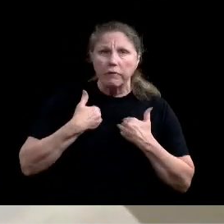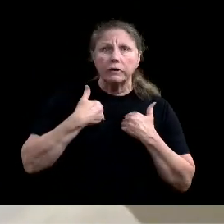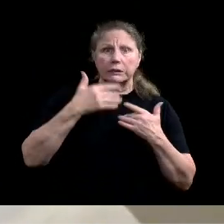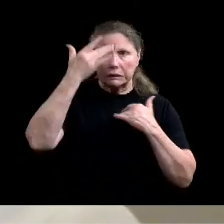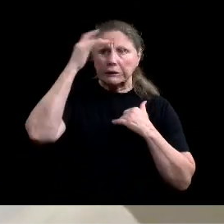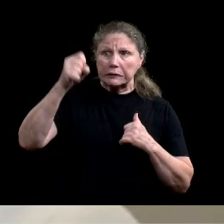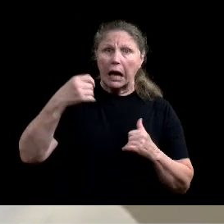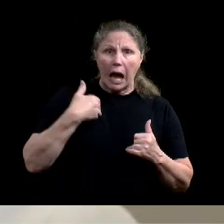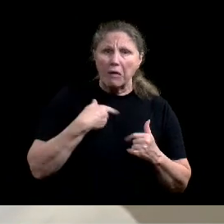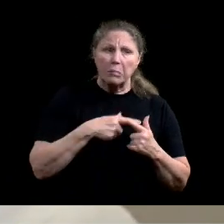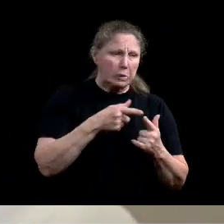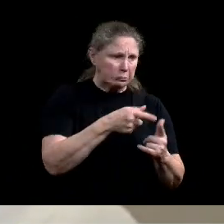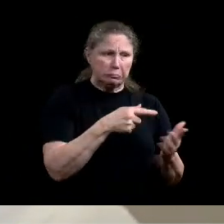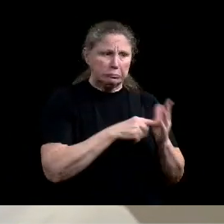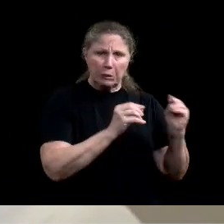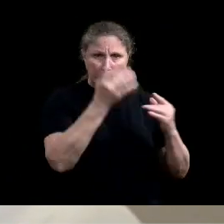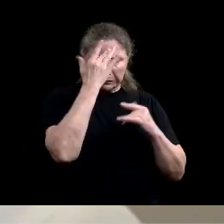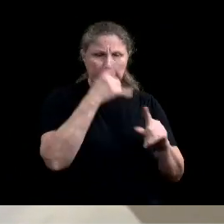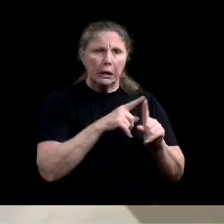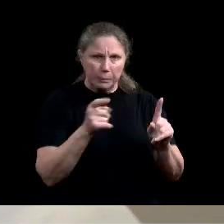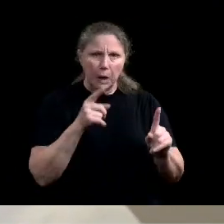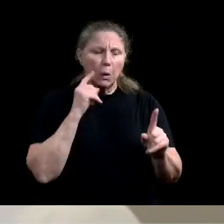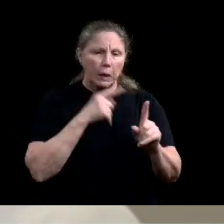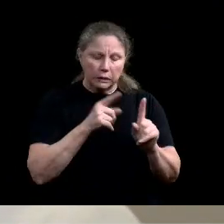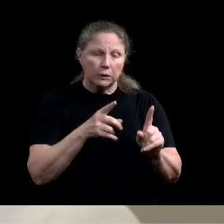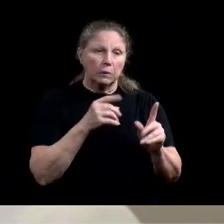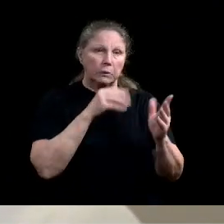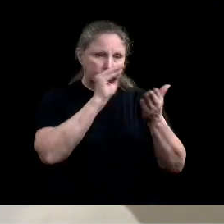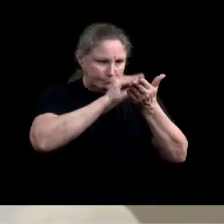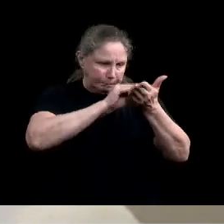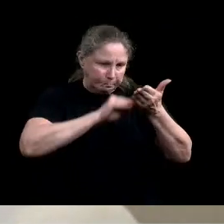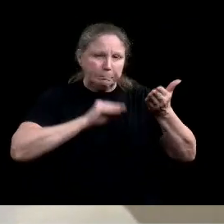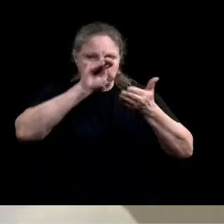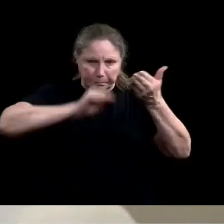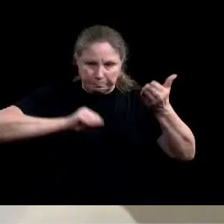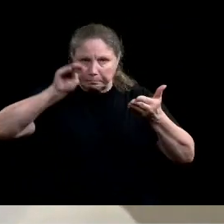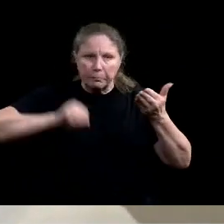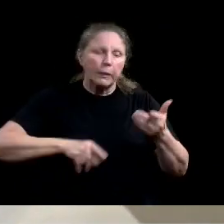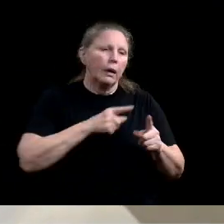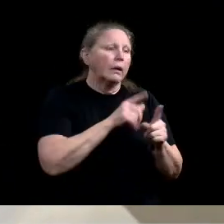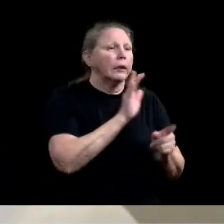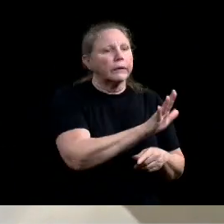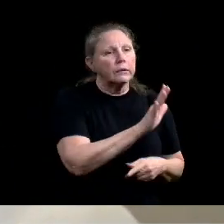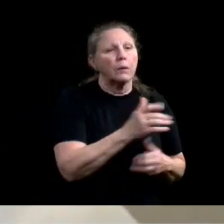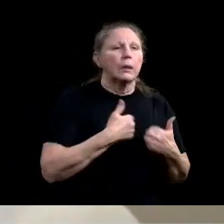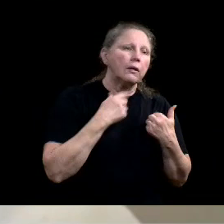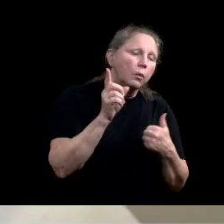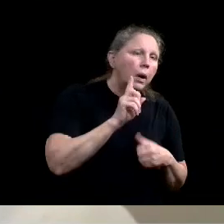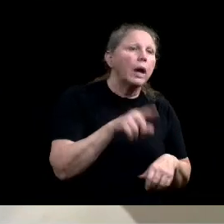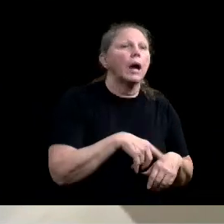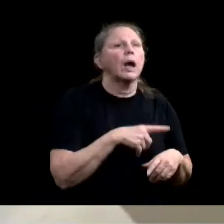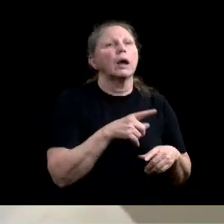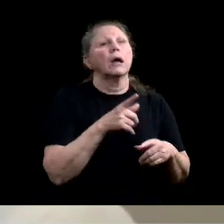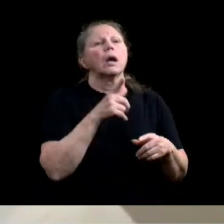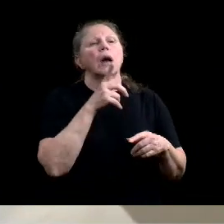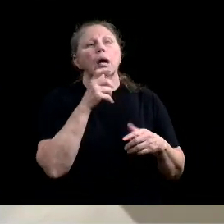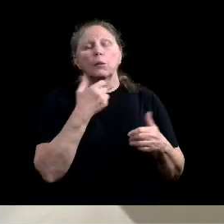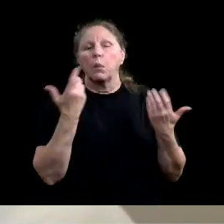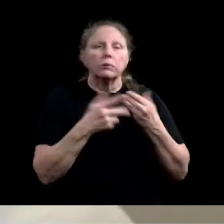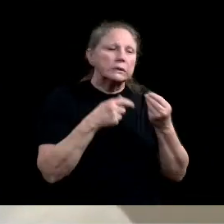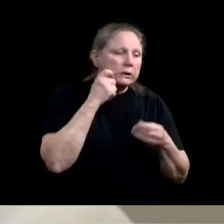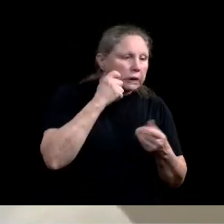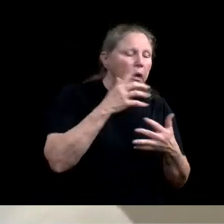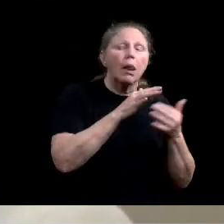on those confirmed cases, the date of the onset of symptoms and the type of symptoms that